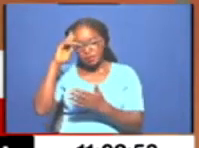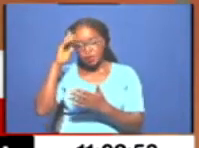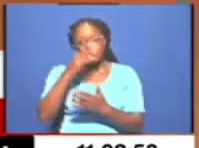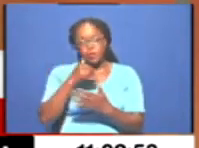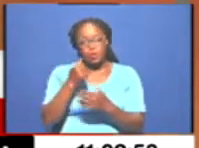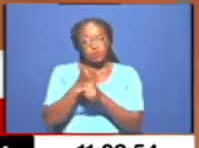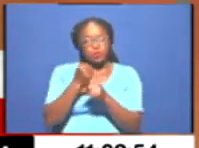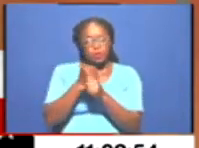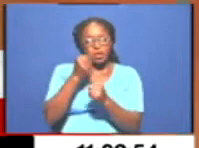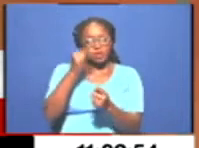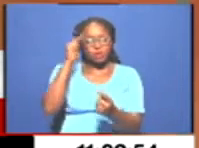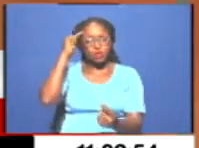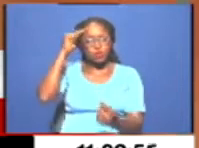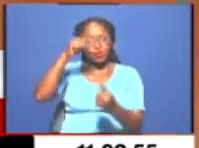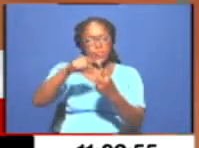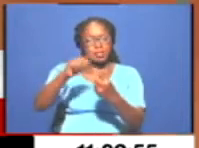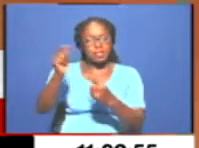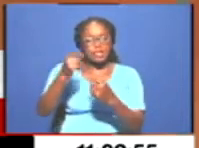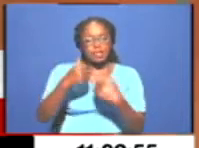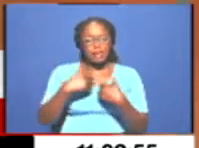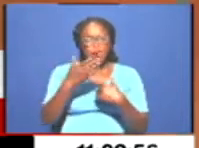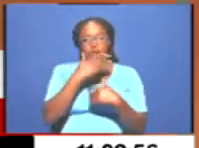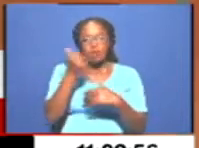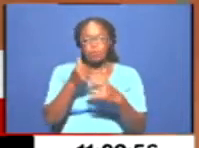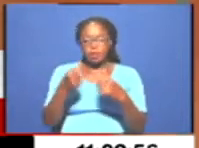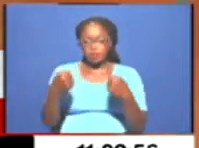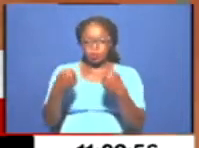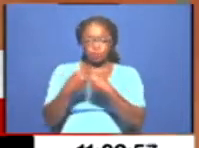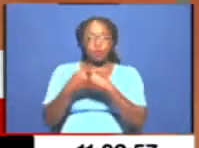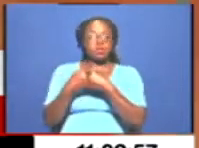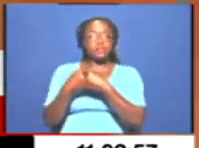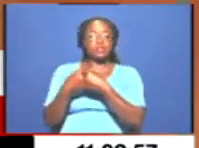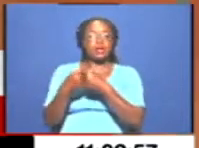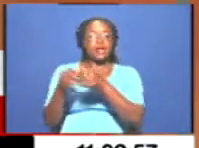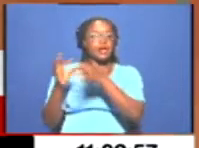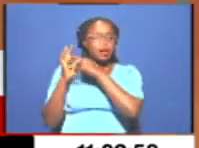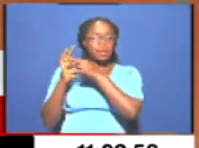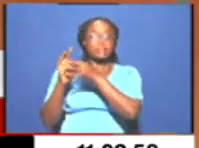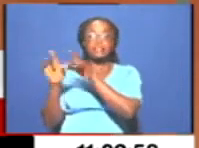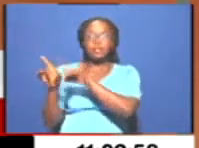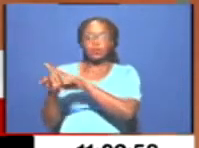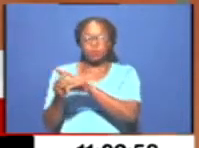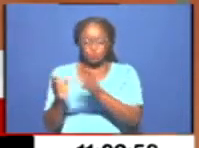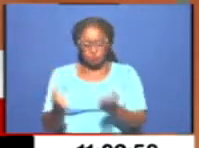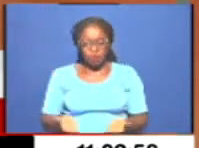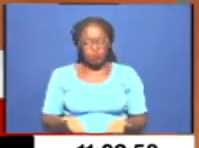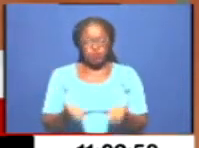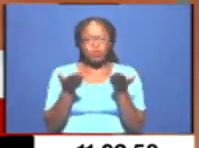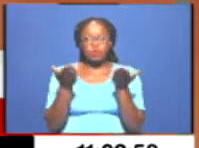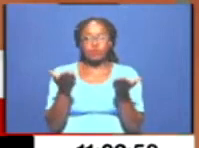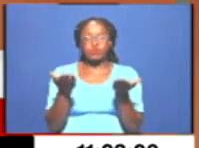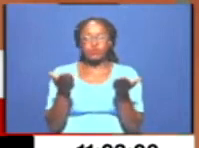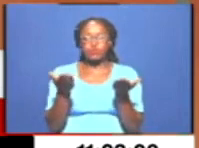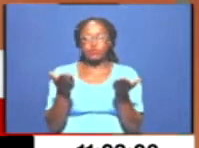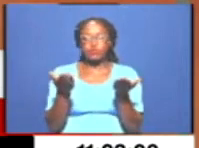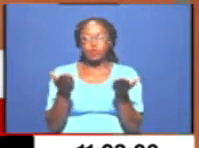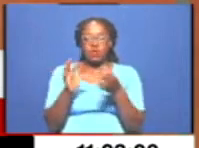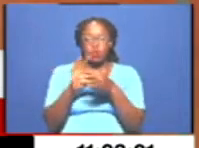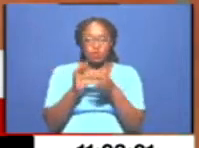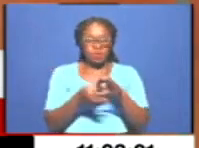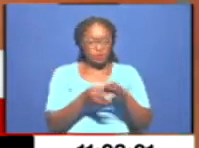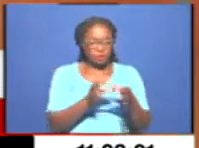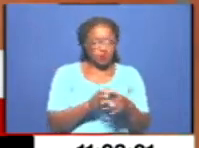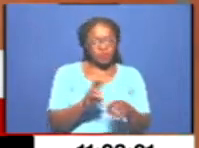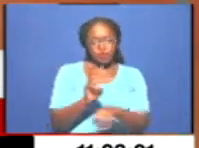towards Kenya having a better sporting culture and also enhancing what is known as the Olympic values.